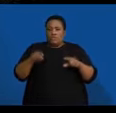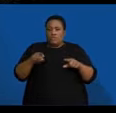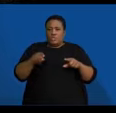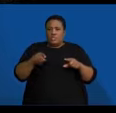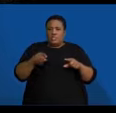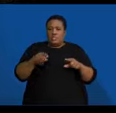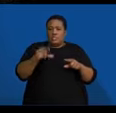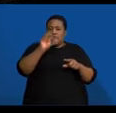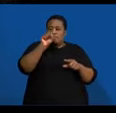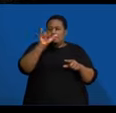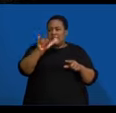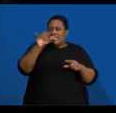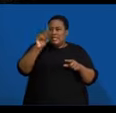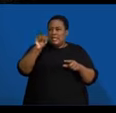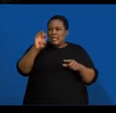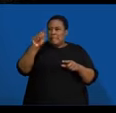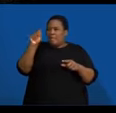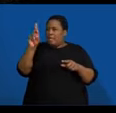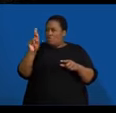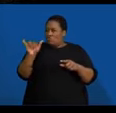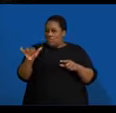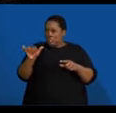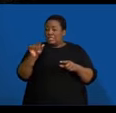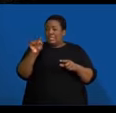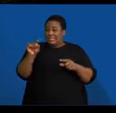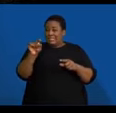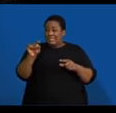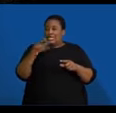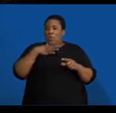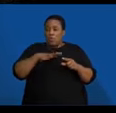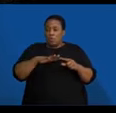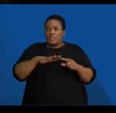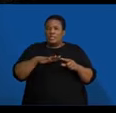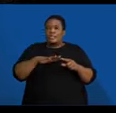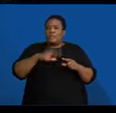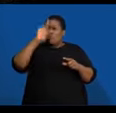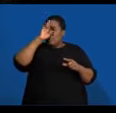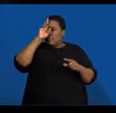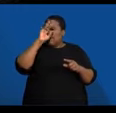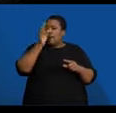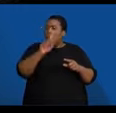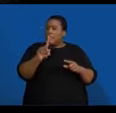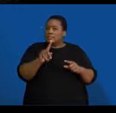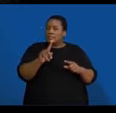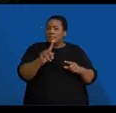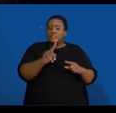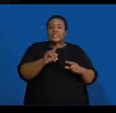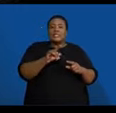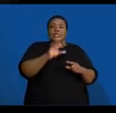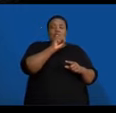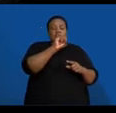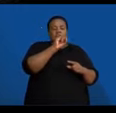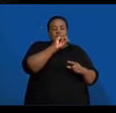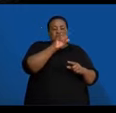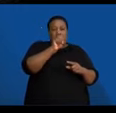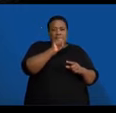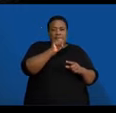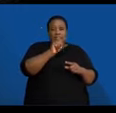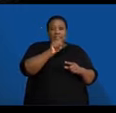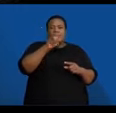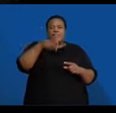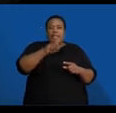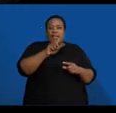symmetry. So axis of symmetry, remember, it will be sine x is equals to minus